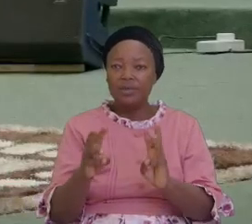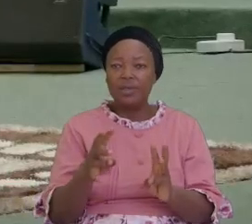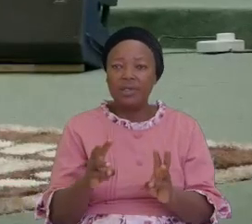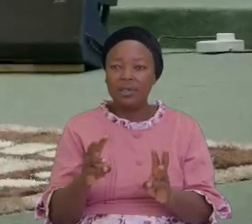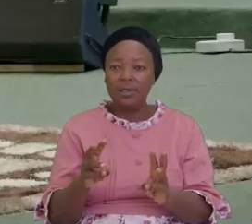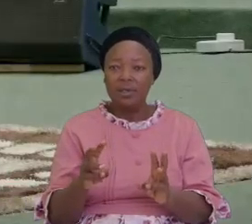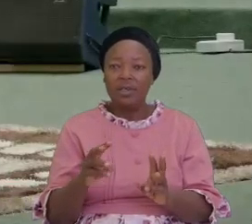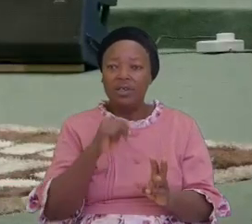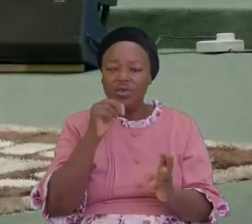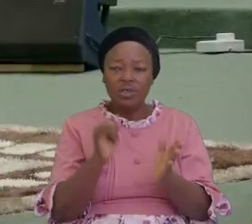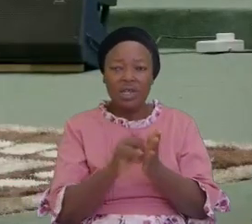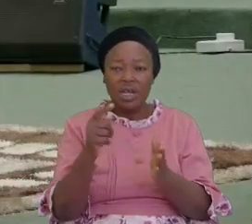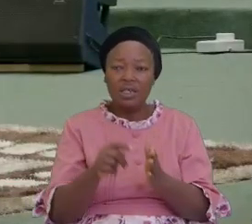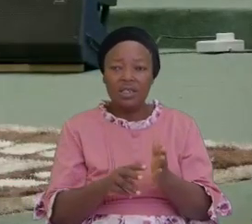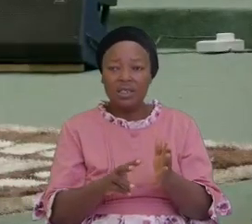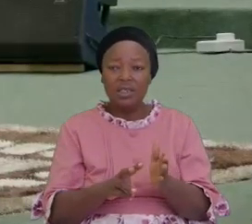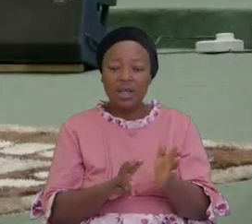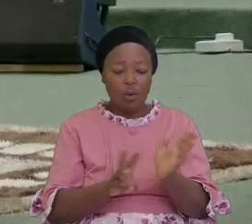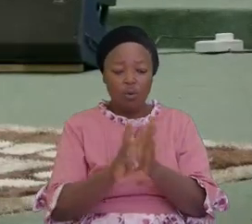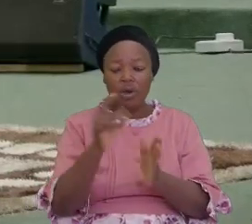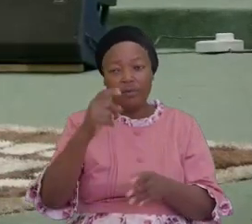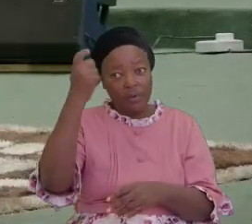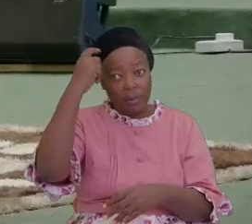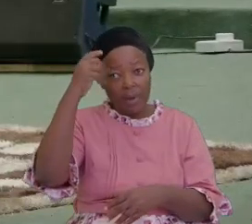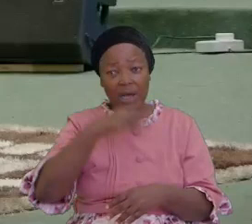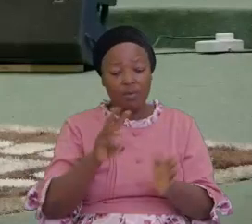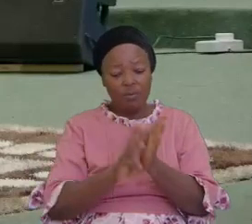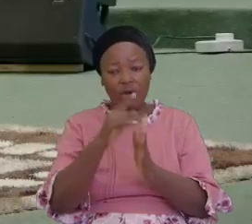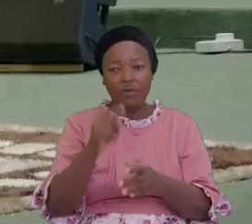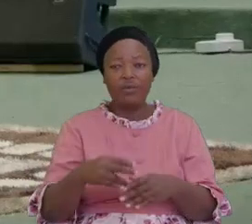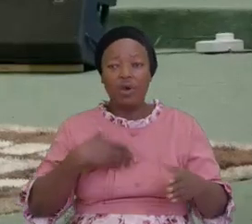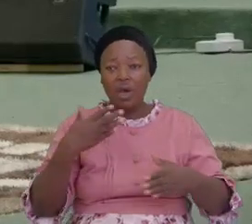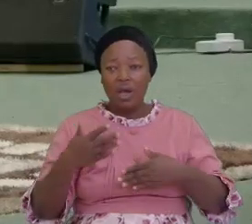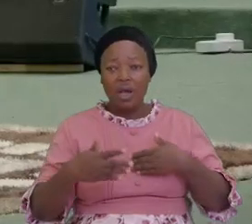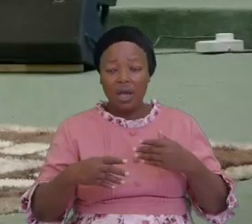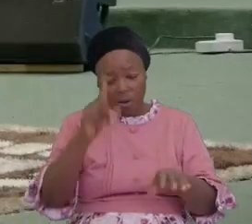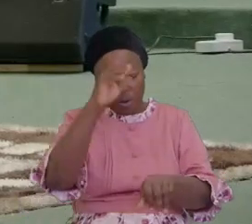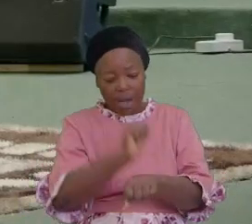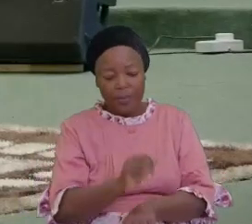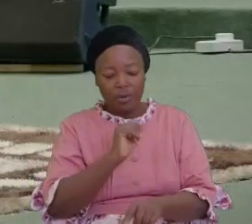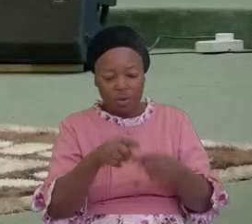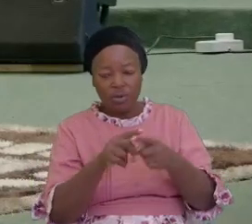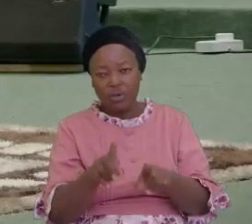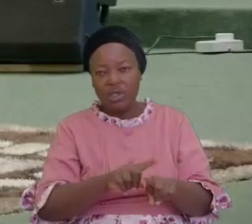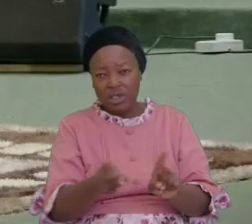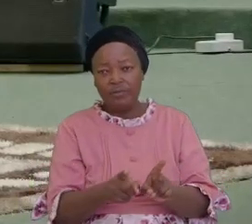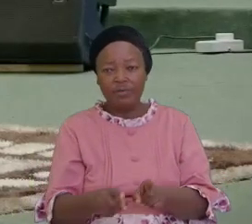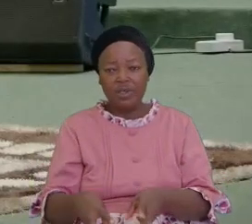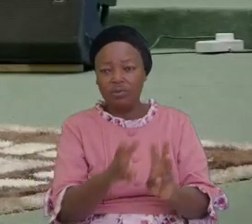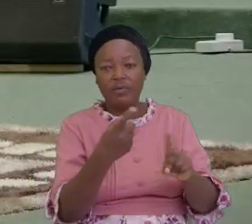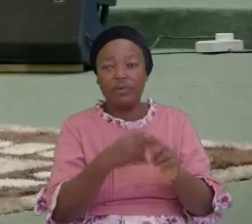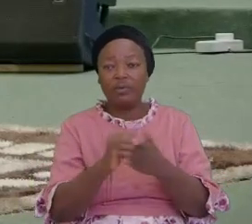Not that the wheel of your mind and the wheel of your habit, they're going in different direction from that of God.